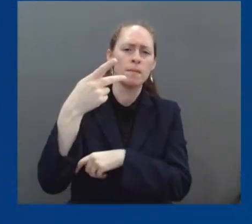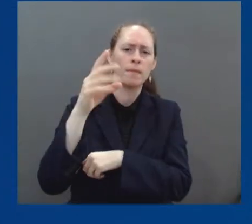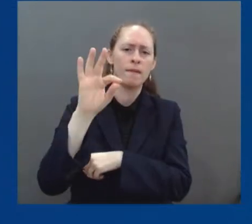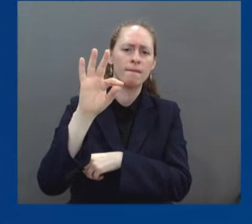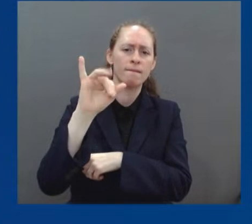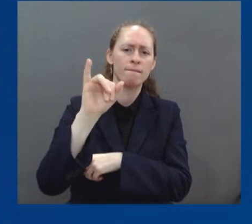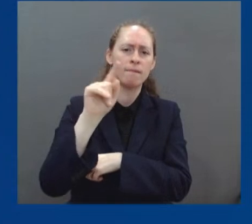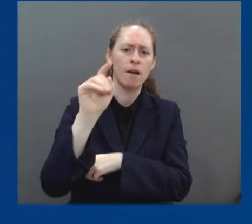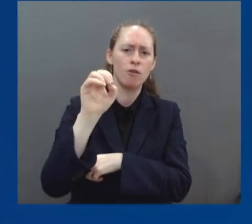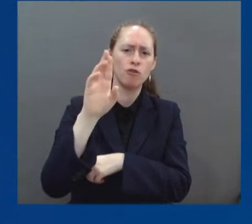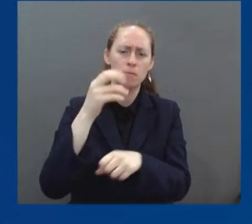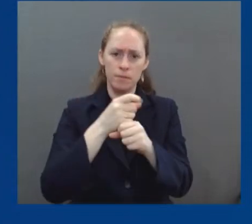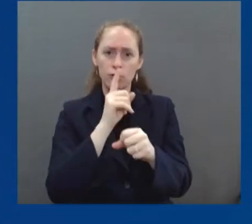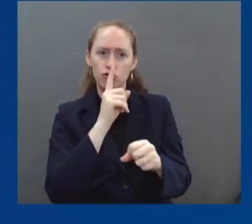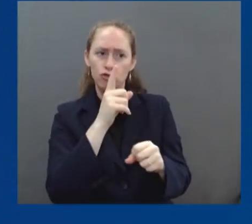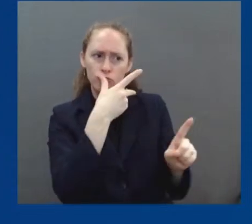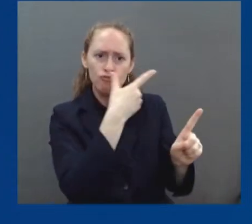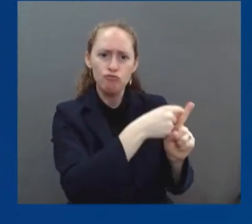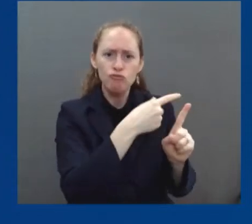billion vaccines.